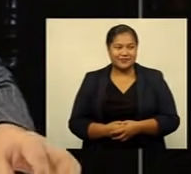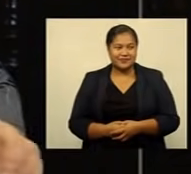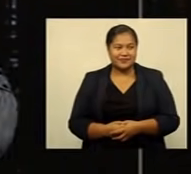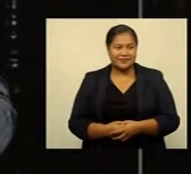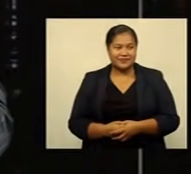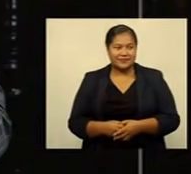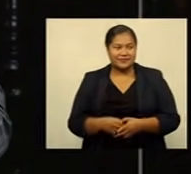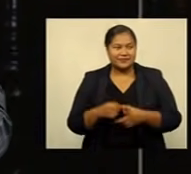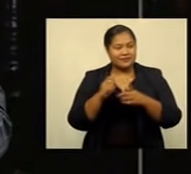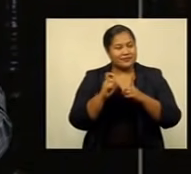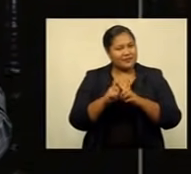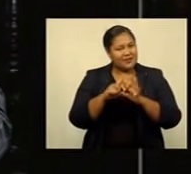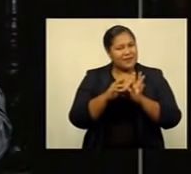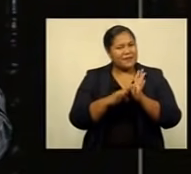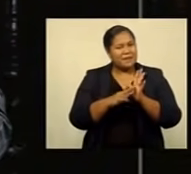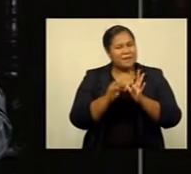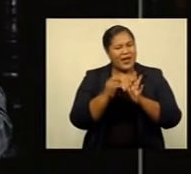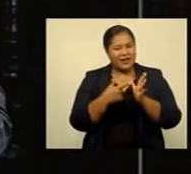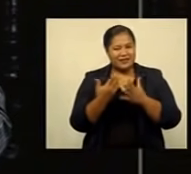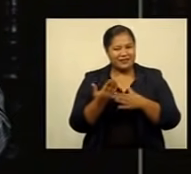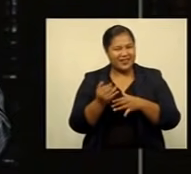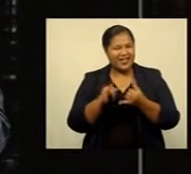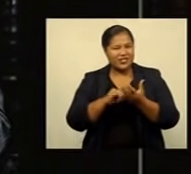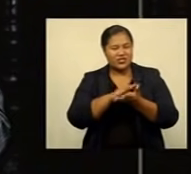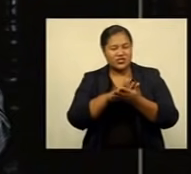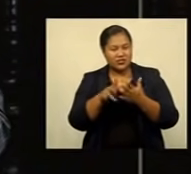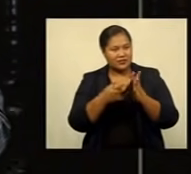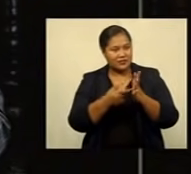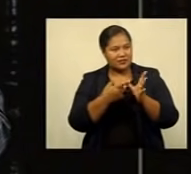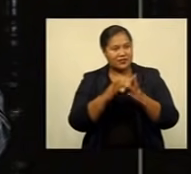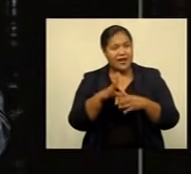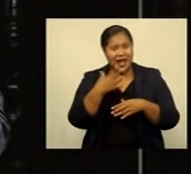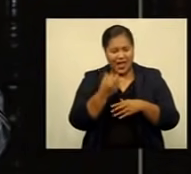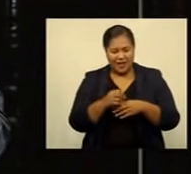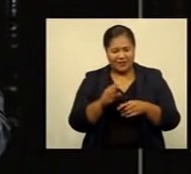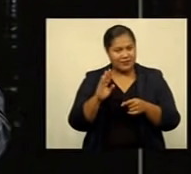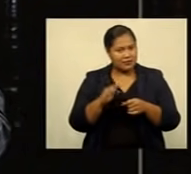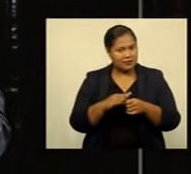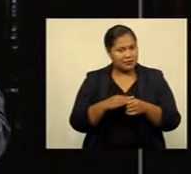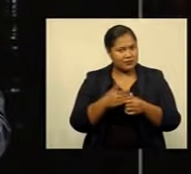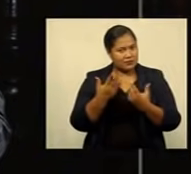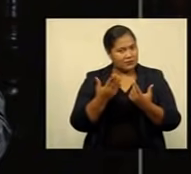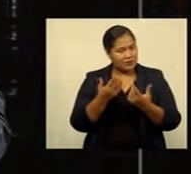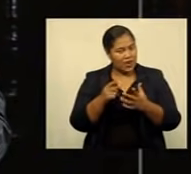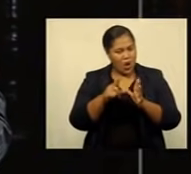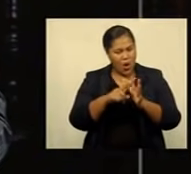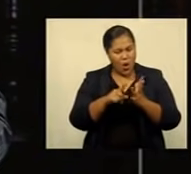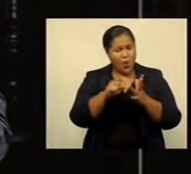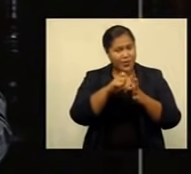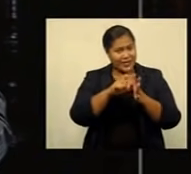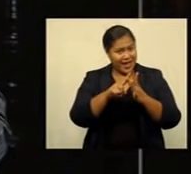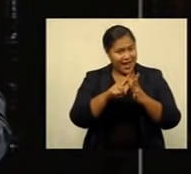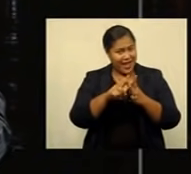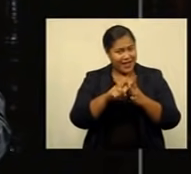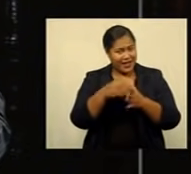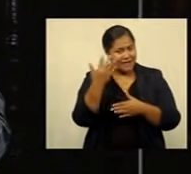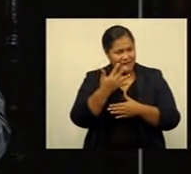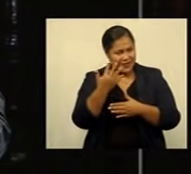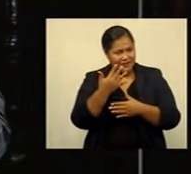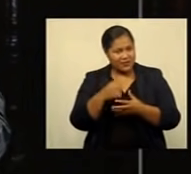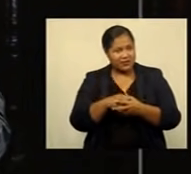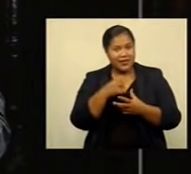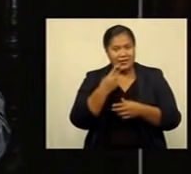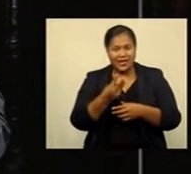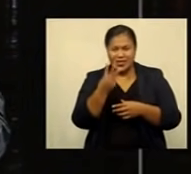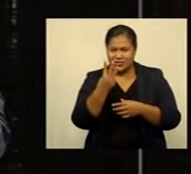Deepak Chahar and Surya Kumar Yadav slammed their maiden ODI 50s as India registered a series-clinching